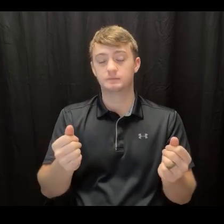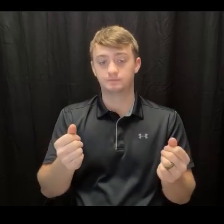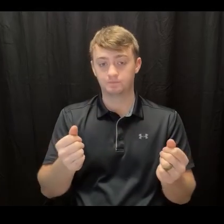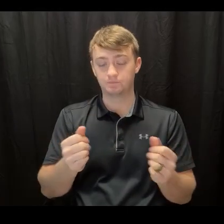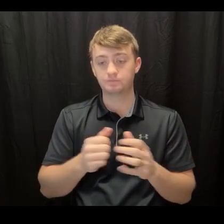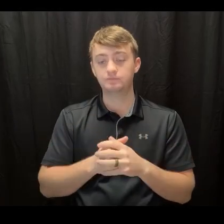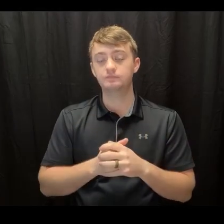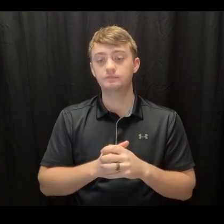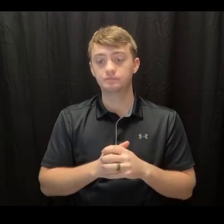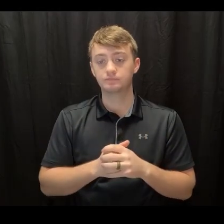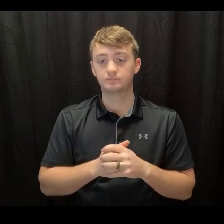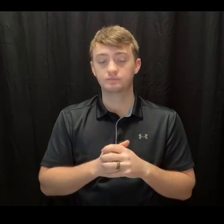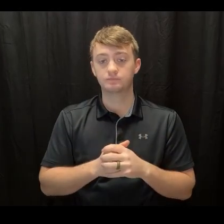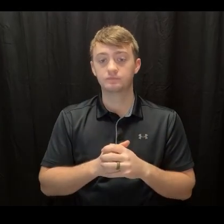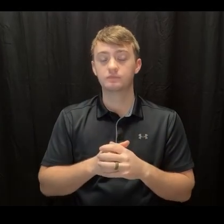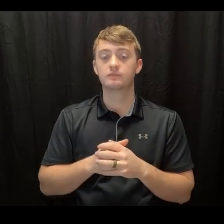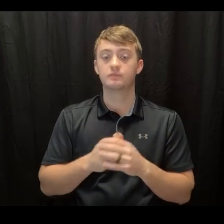resolution